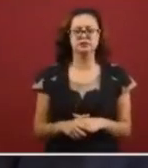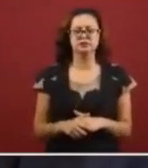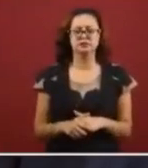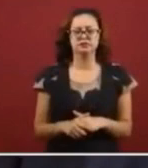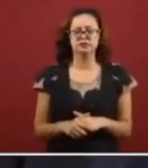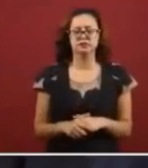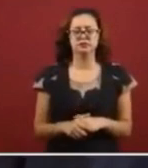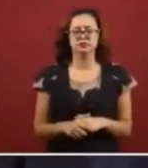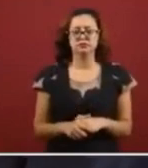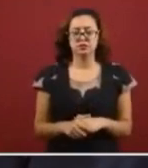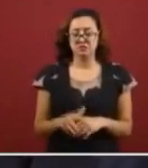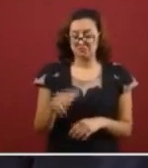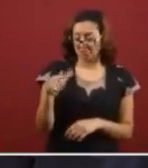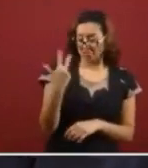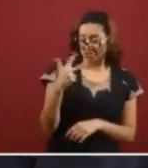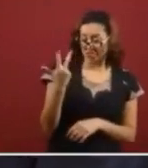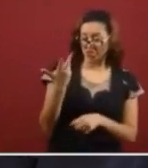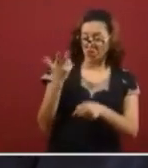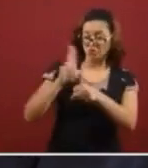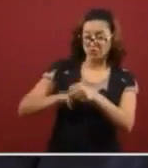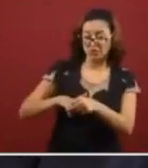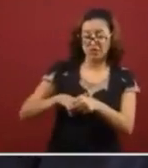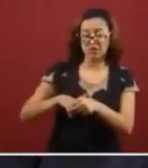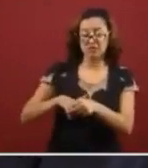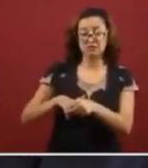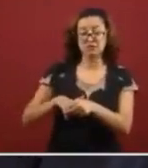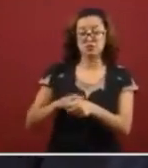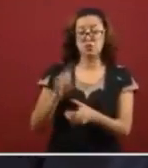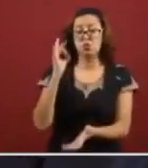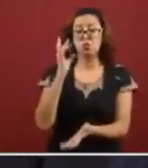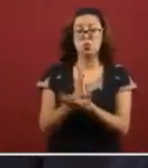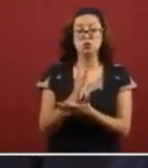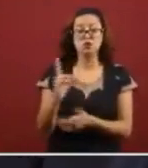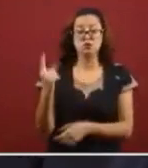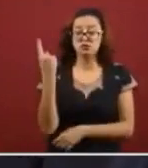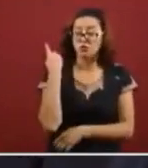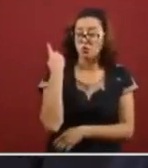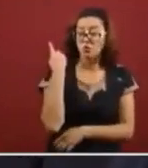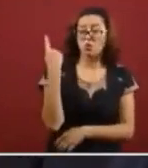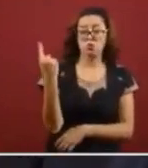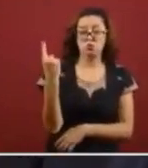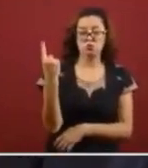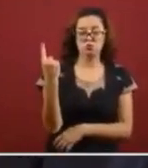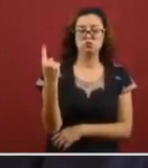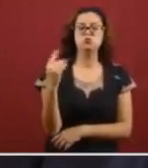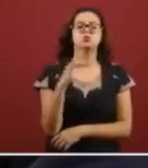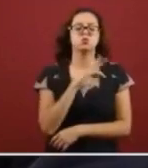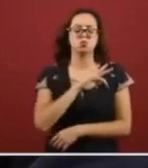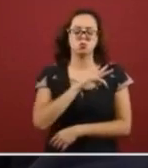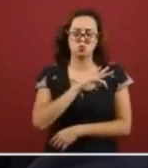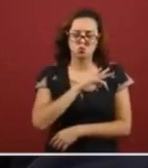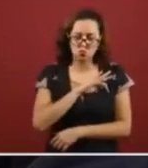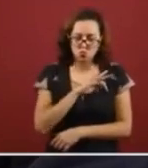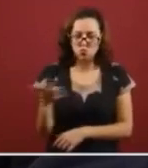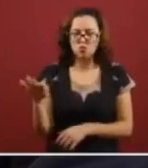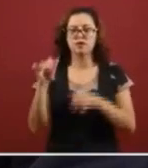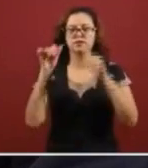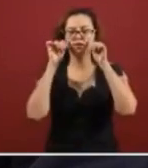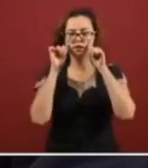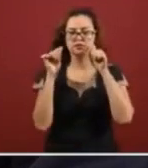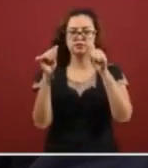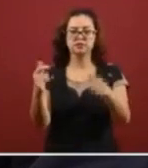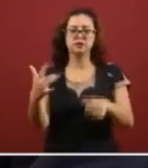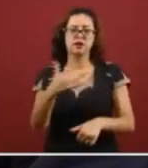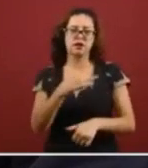Solo en uno, only in one se puede atender, could they attend un